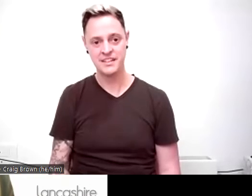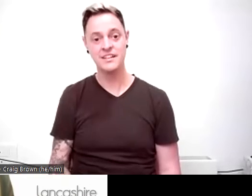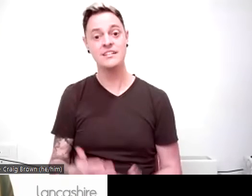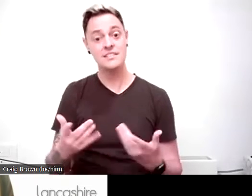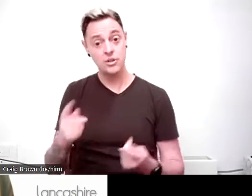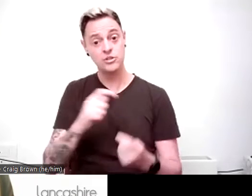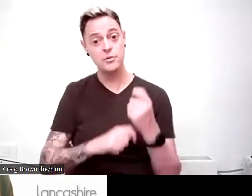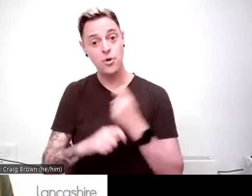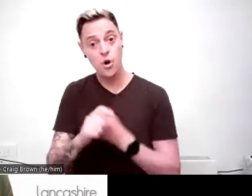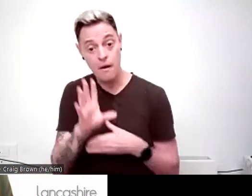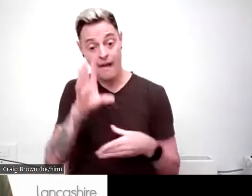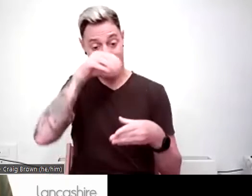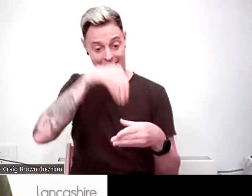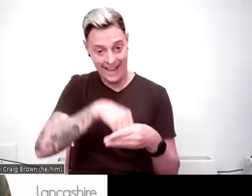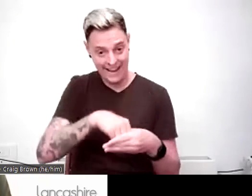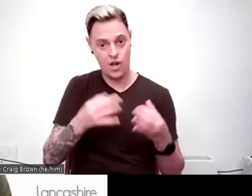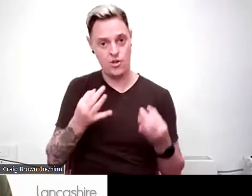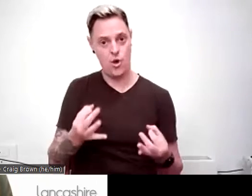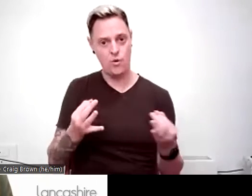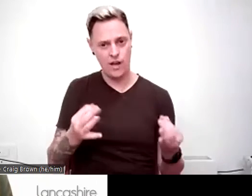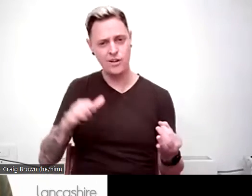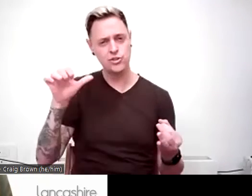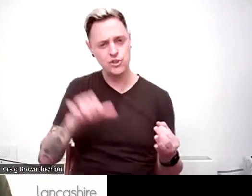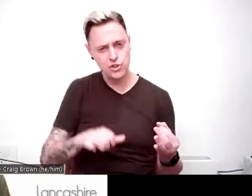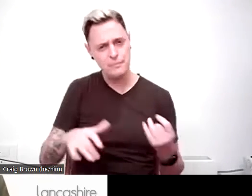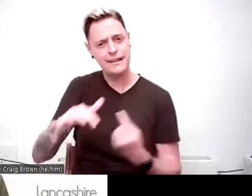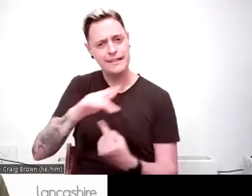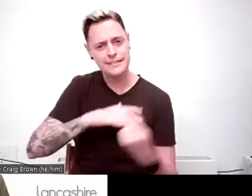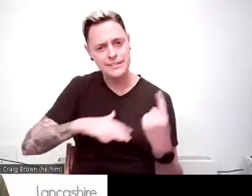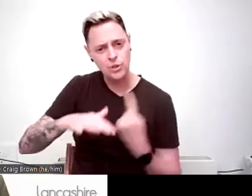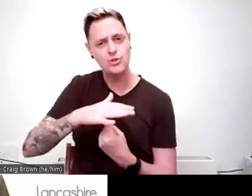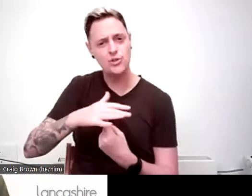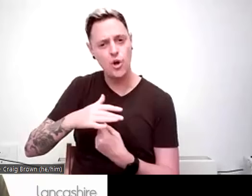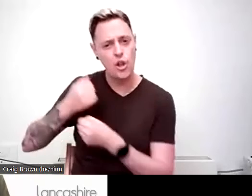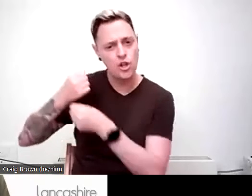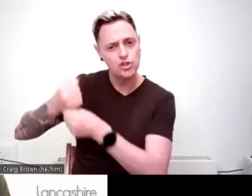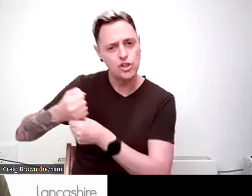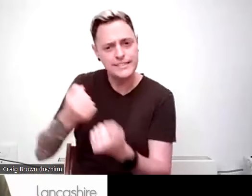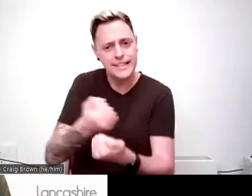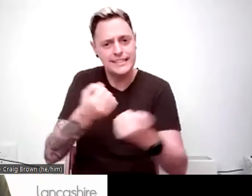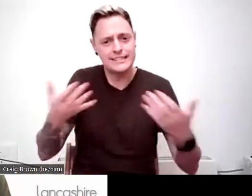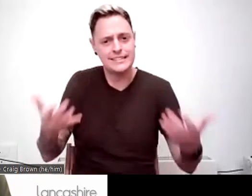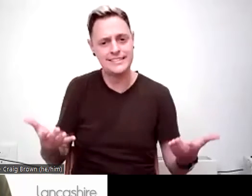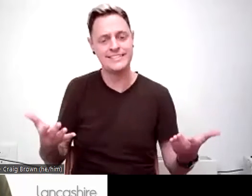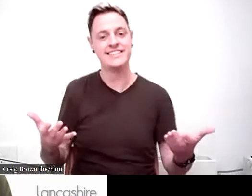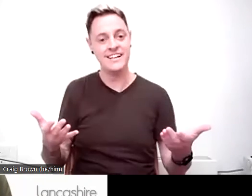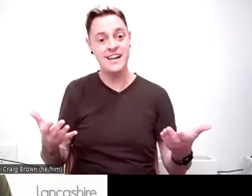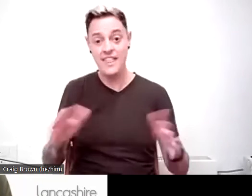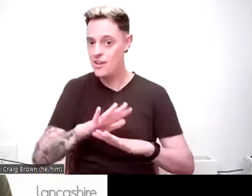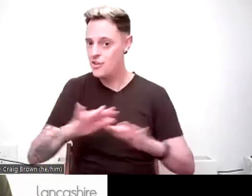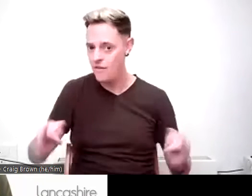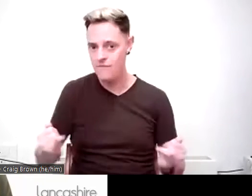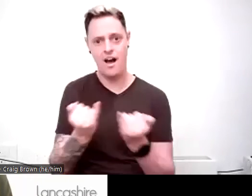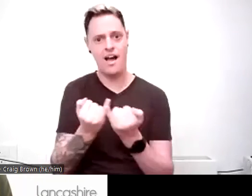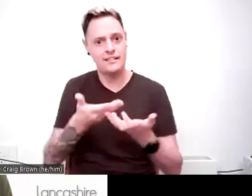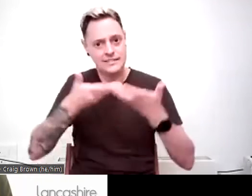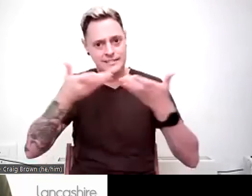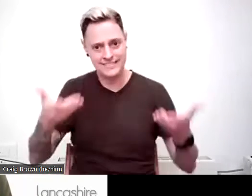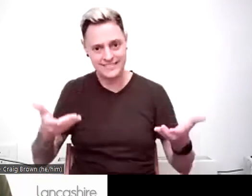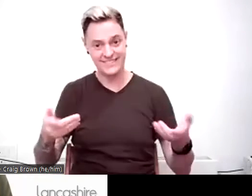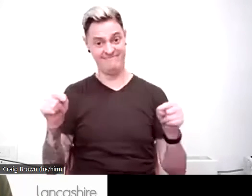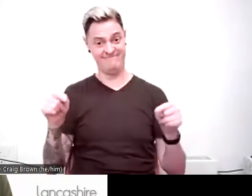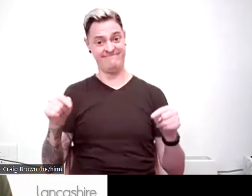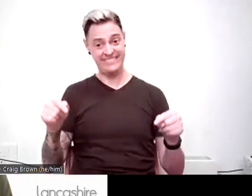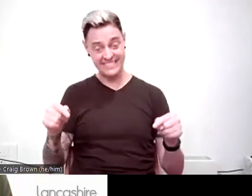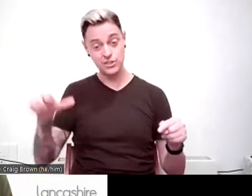part of your yoga practice. Yoga is social justice, right? Yoga is all of these things. Ahimsa, non-violence. Make it a part of your yoga practice